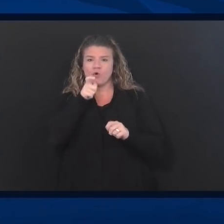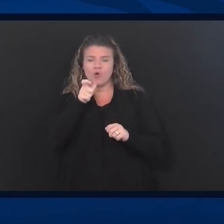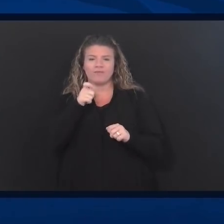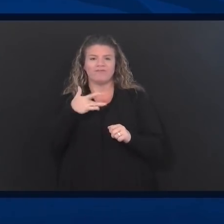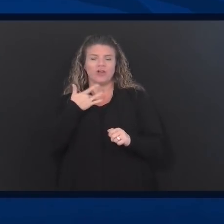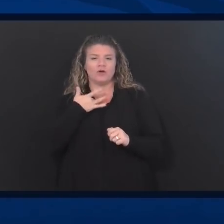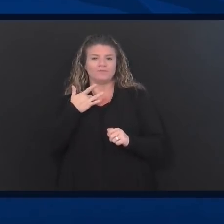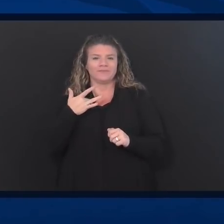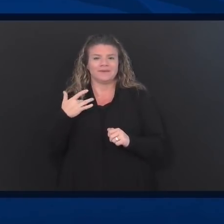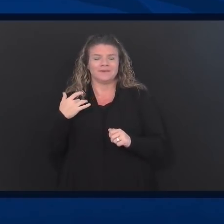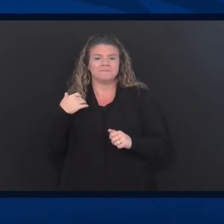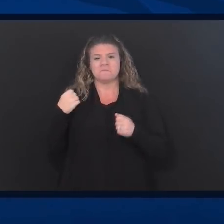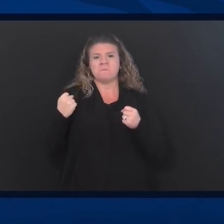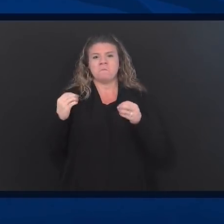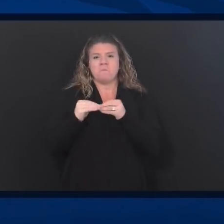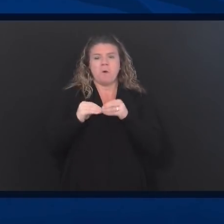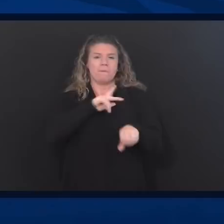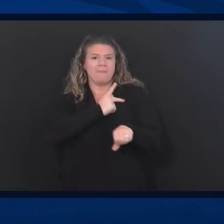responsibilities?